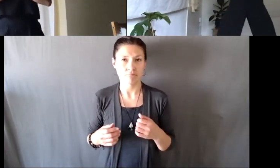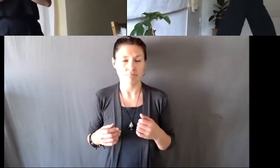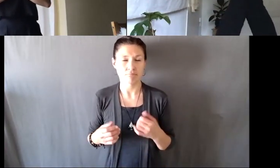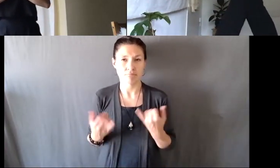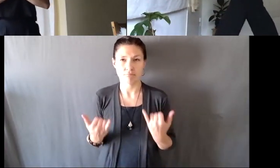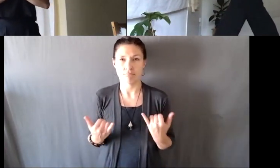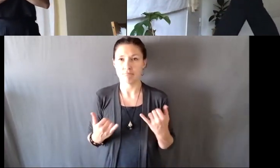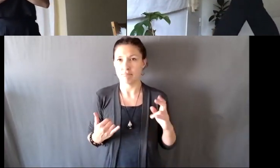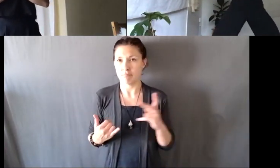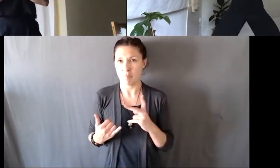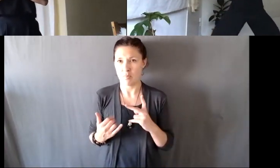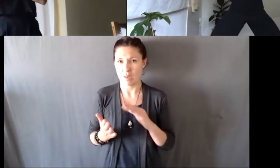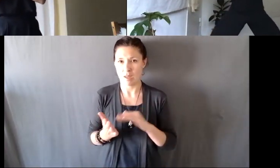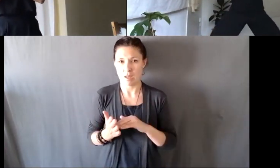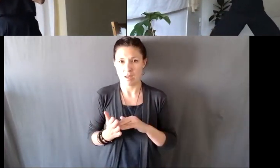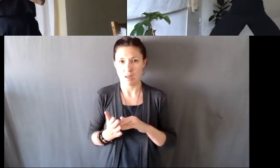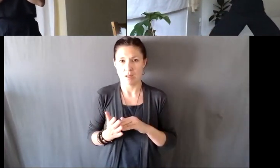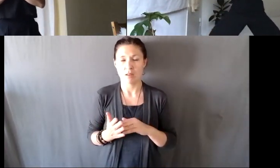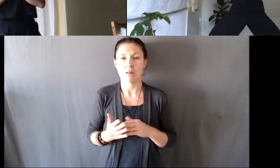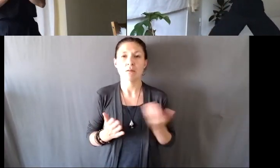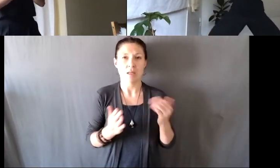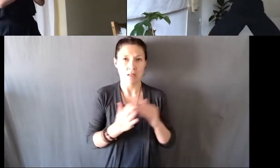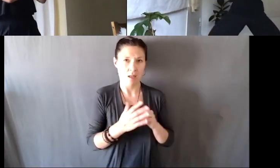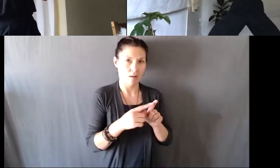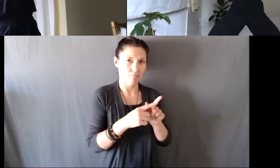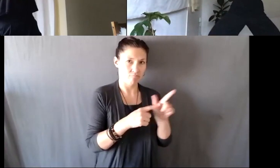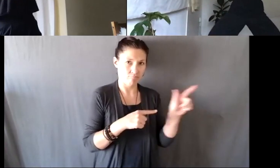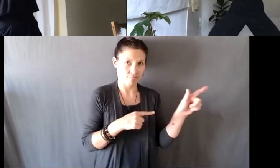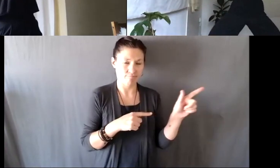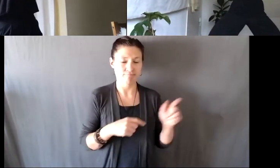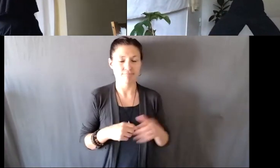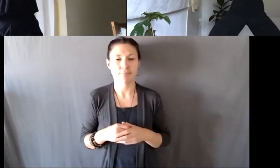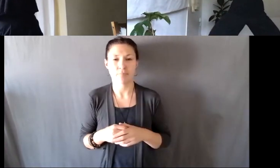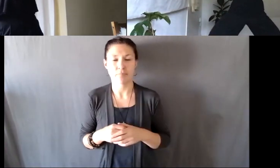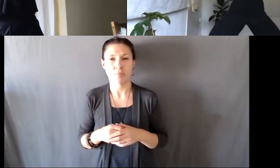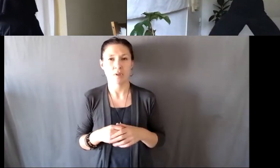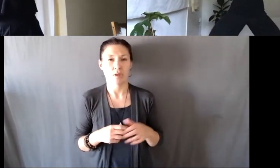drawing the bow to shoot the falcons.